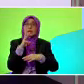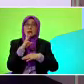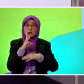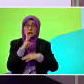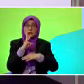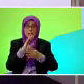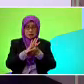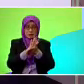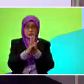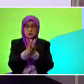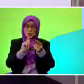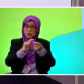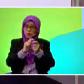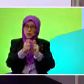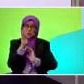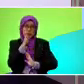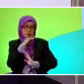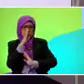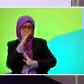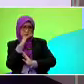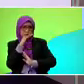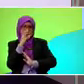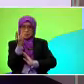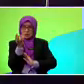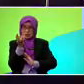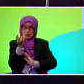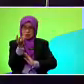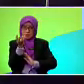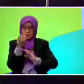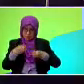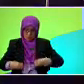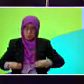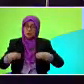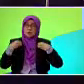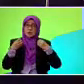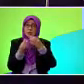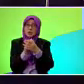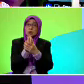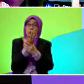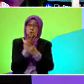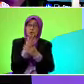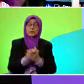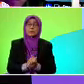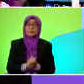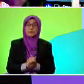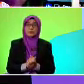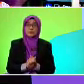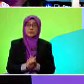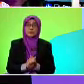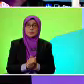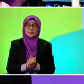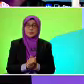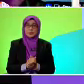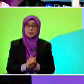turn bad because microorganisms will grow on So it is very important to understand that the growth of microorganism